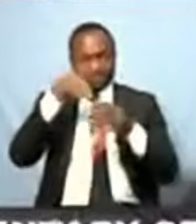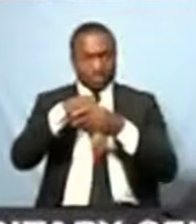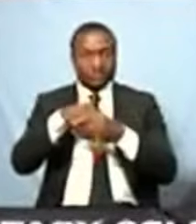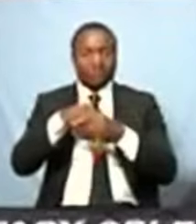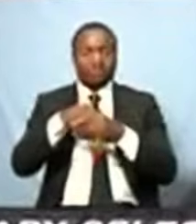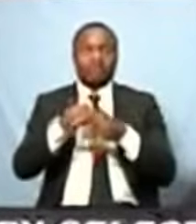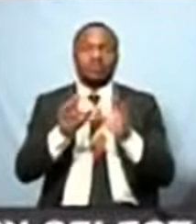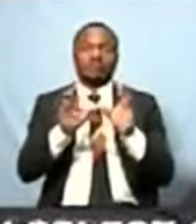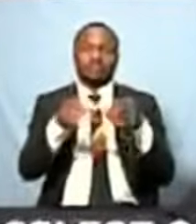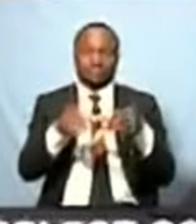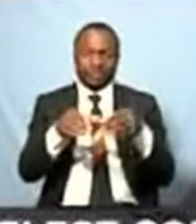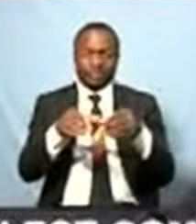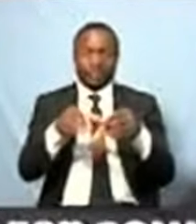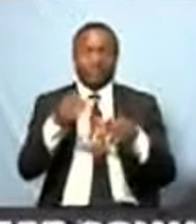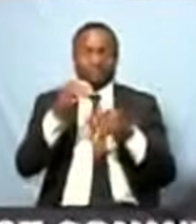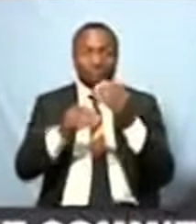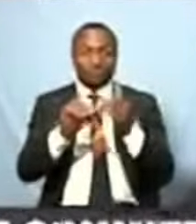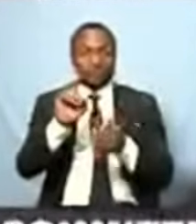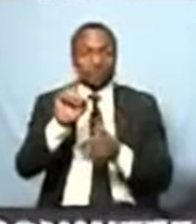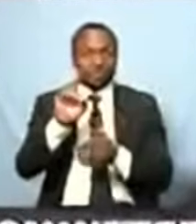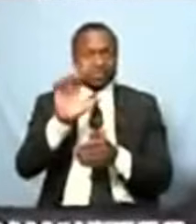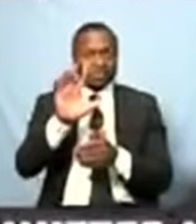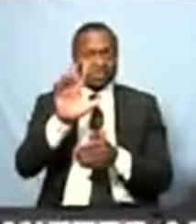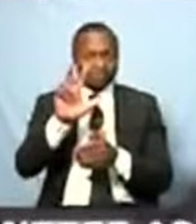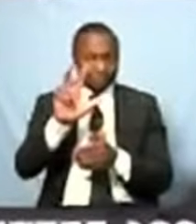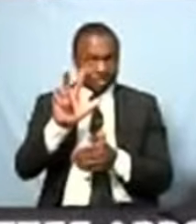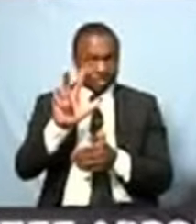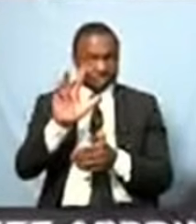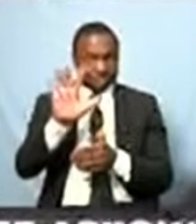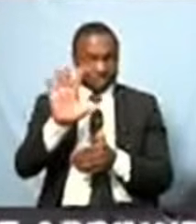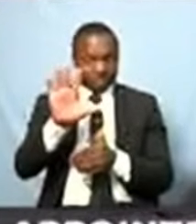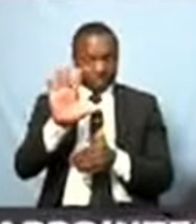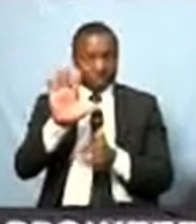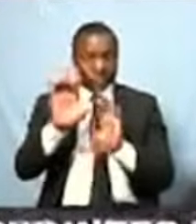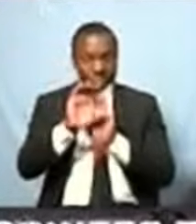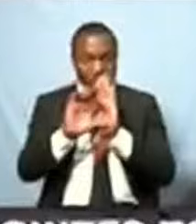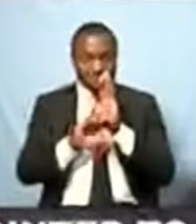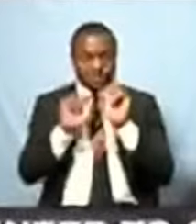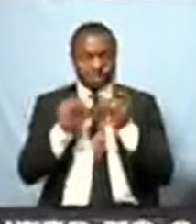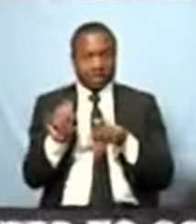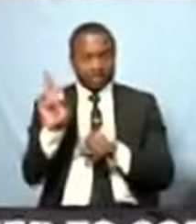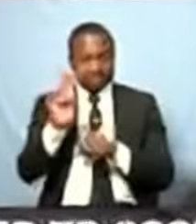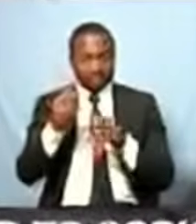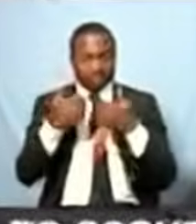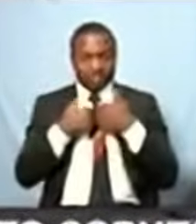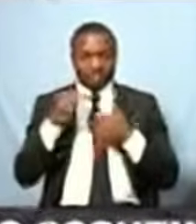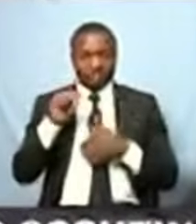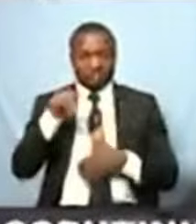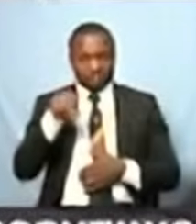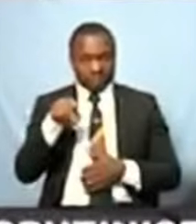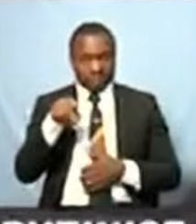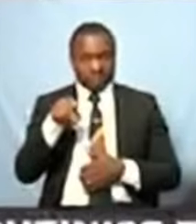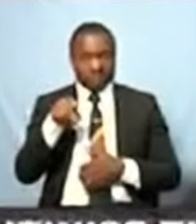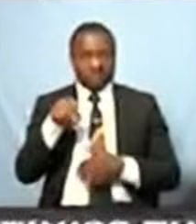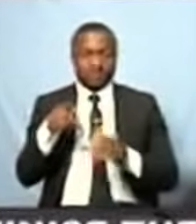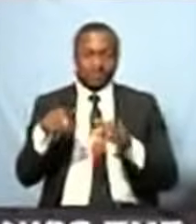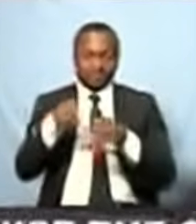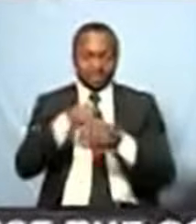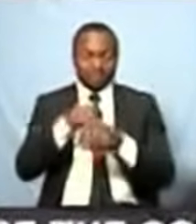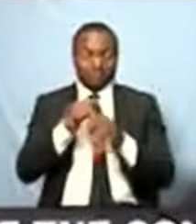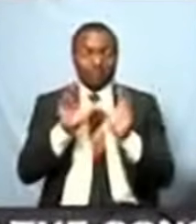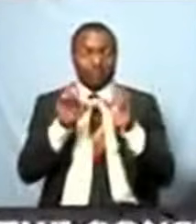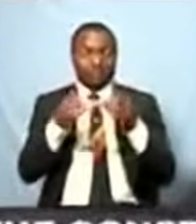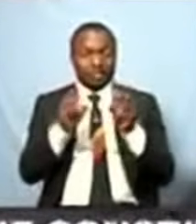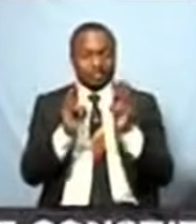of the council. Clause 153(5) of the current constitution can be used to have members of parliament participate in